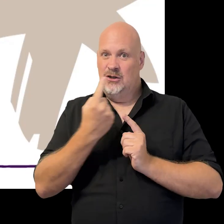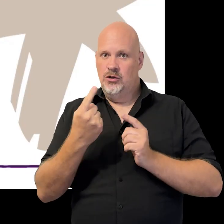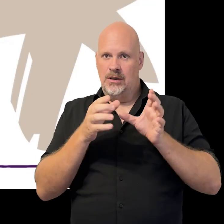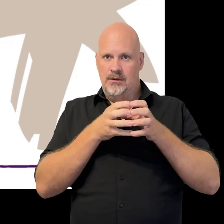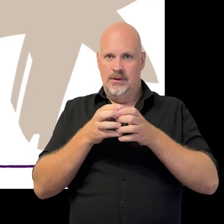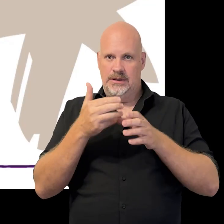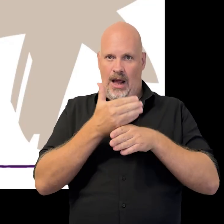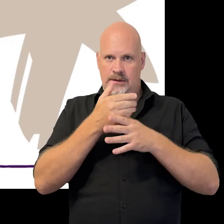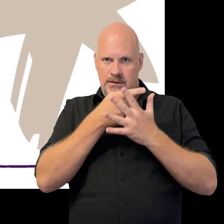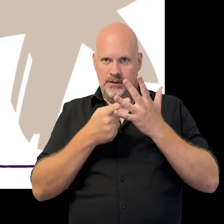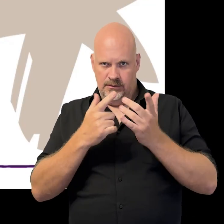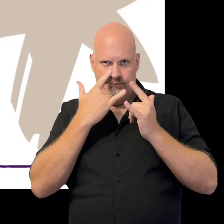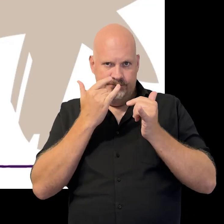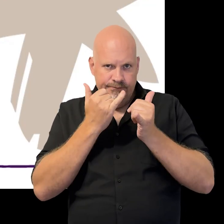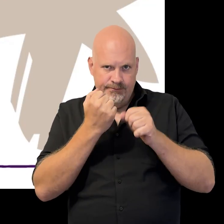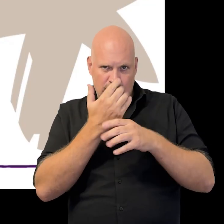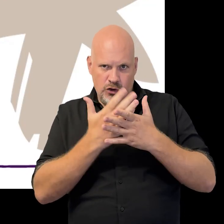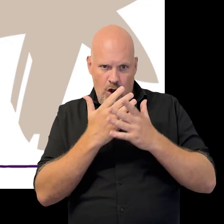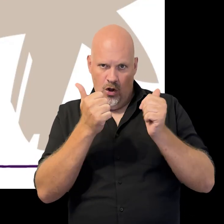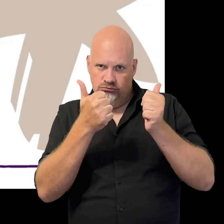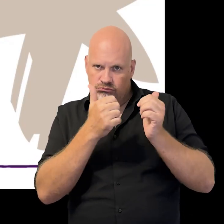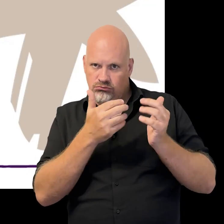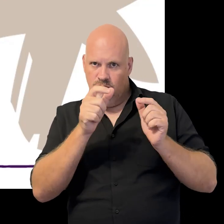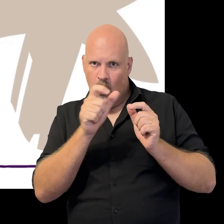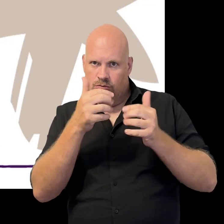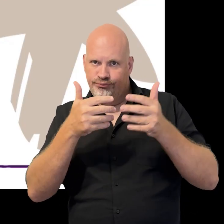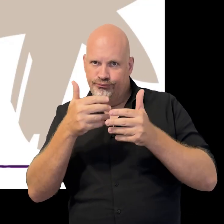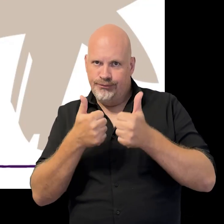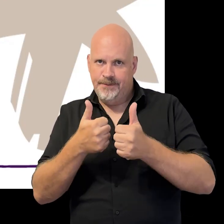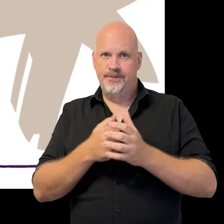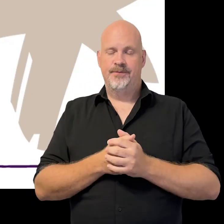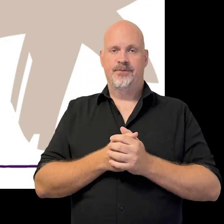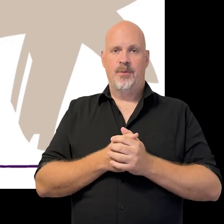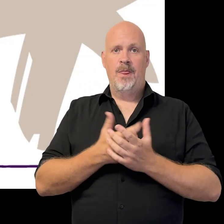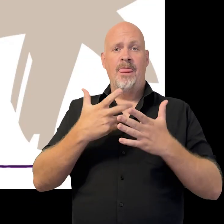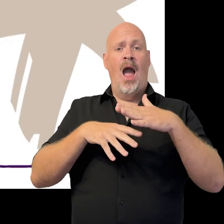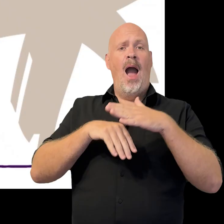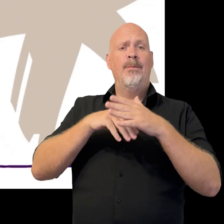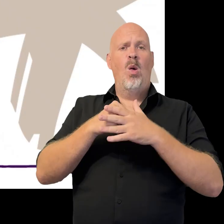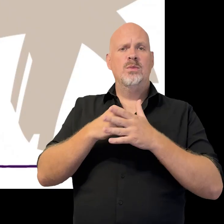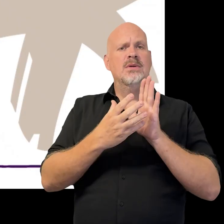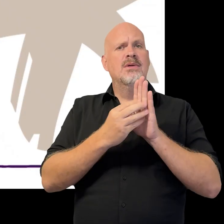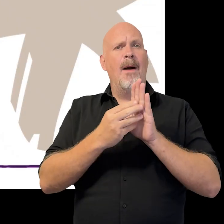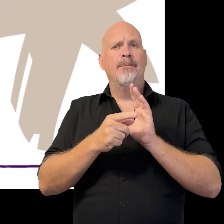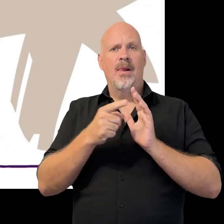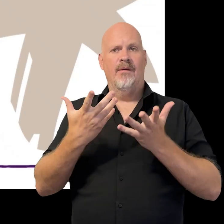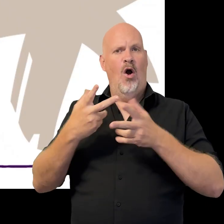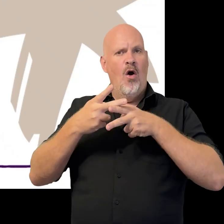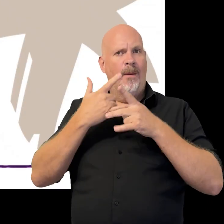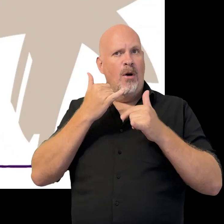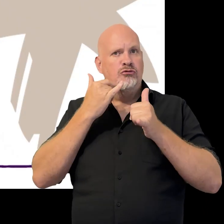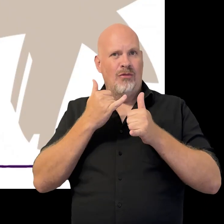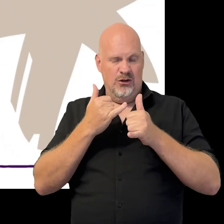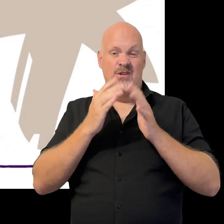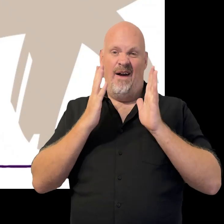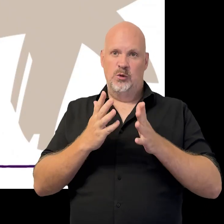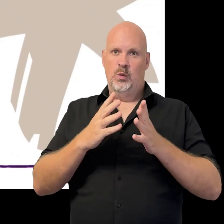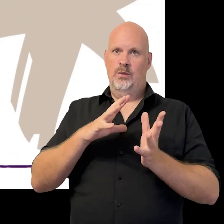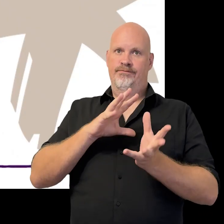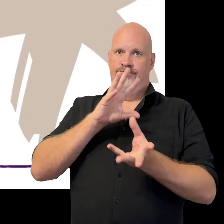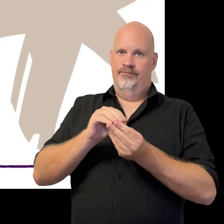So the focus of this unit then is all about evidence-based practice, which the CIPD continue to promote because it's